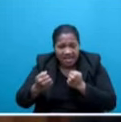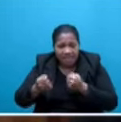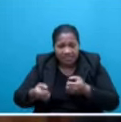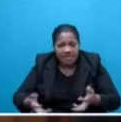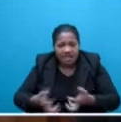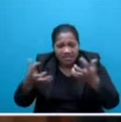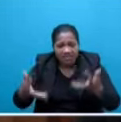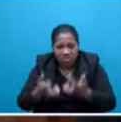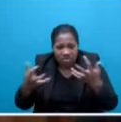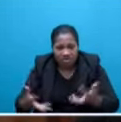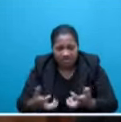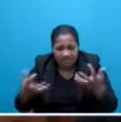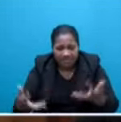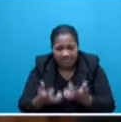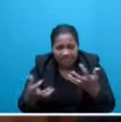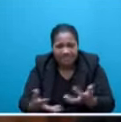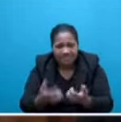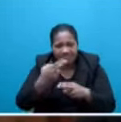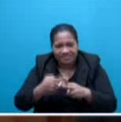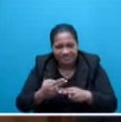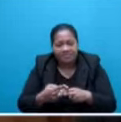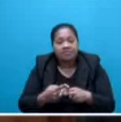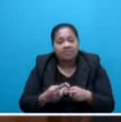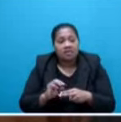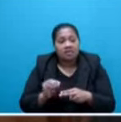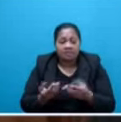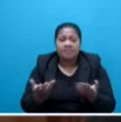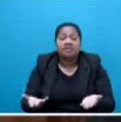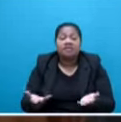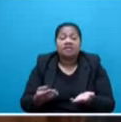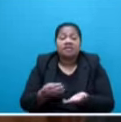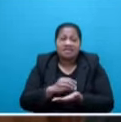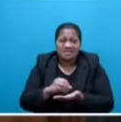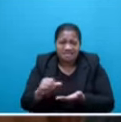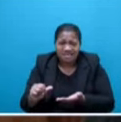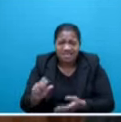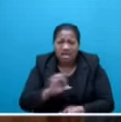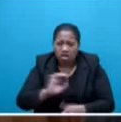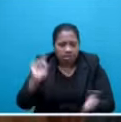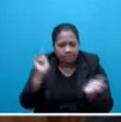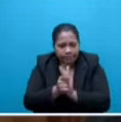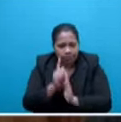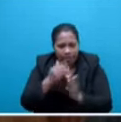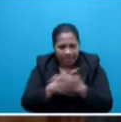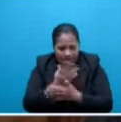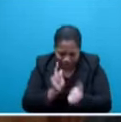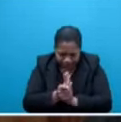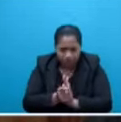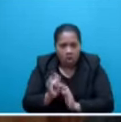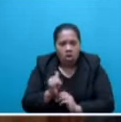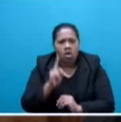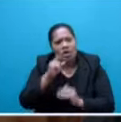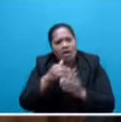Honorable Speaker, sir, new varieties of cane seeds are not just developed over a day, a month, or a